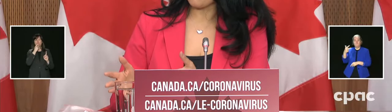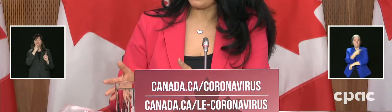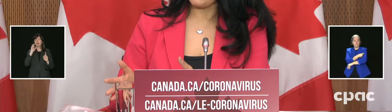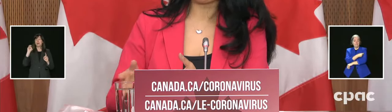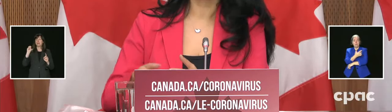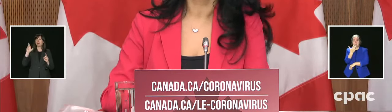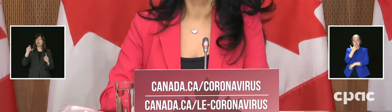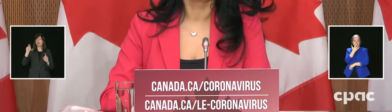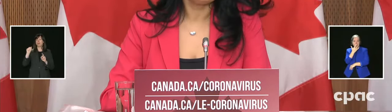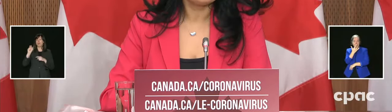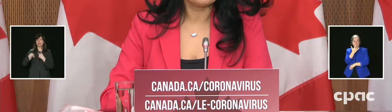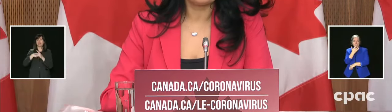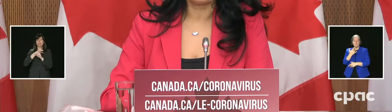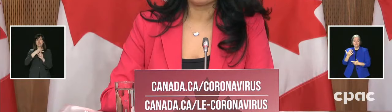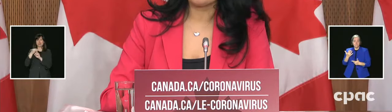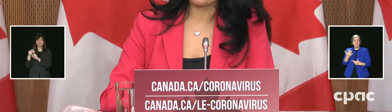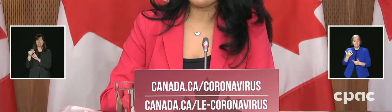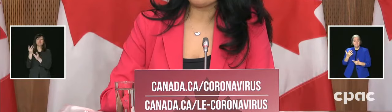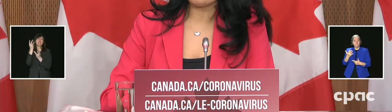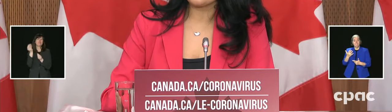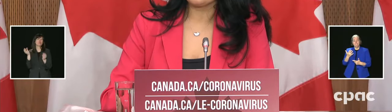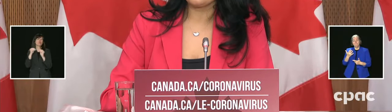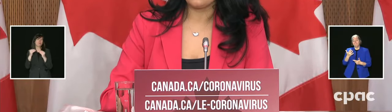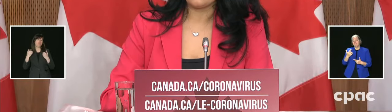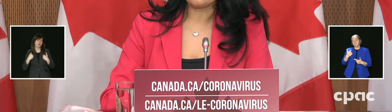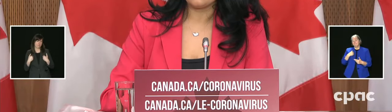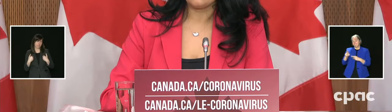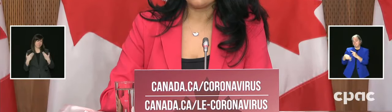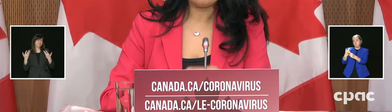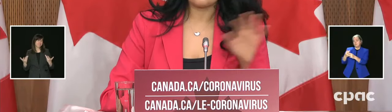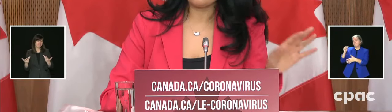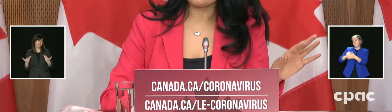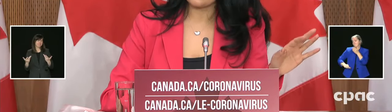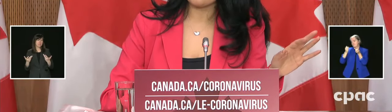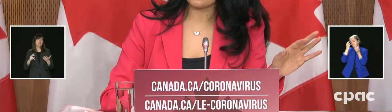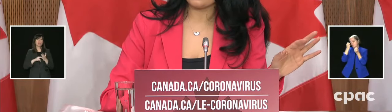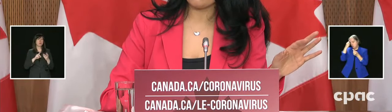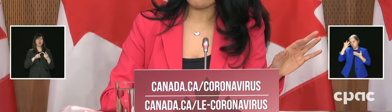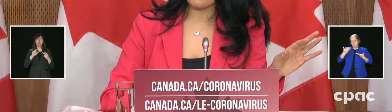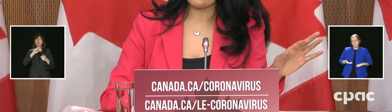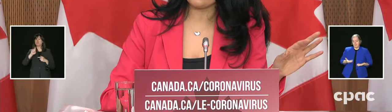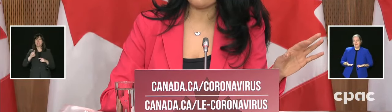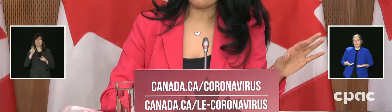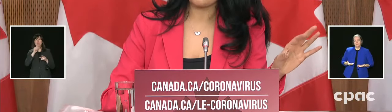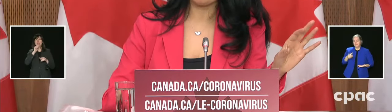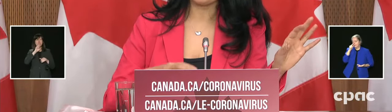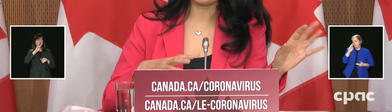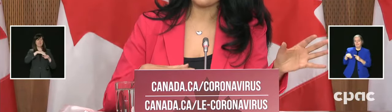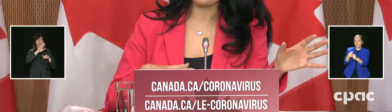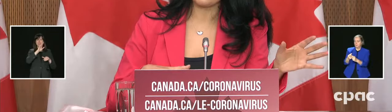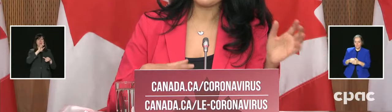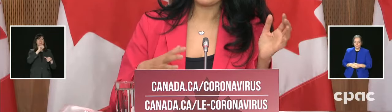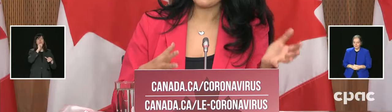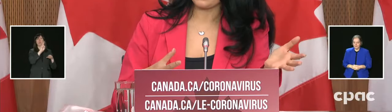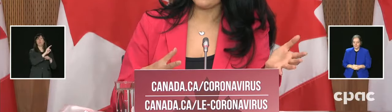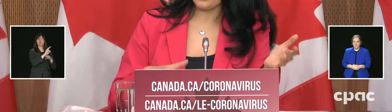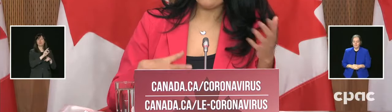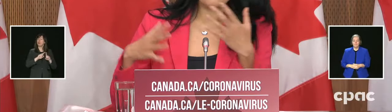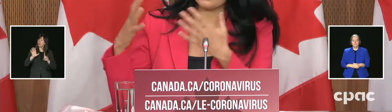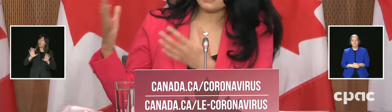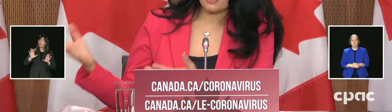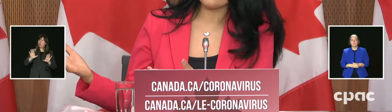the mRNA. So I think the way that sometimes it's being reflected is do not use AstraZeneca in over age 65, when it's actually,